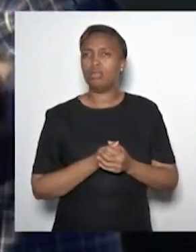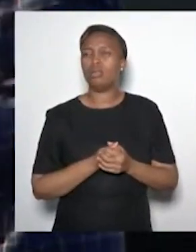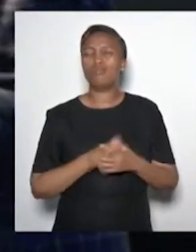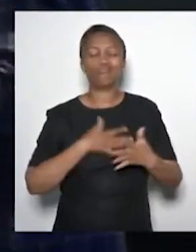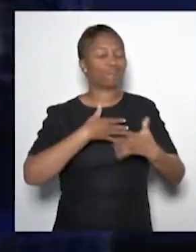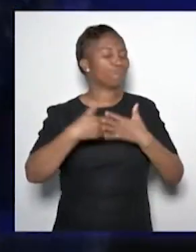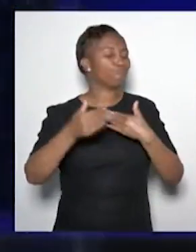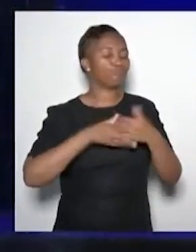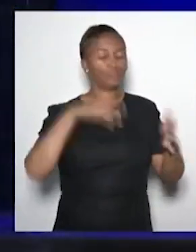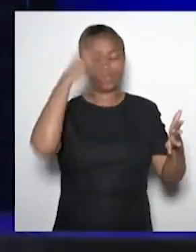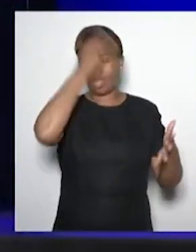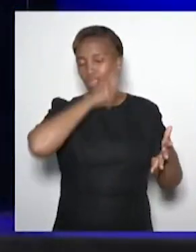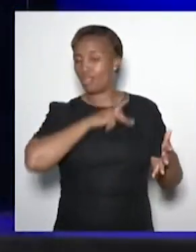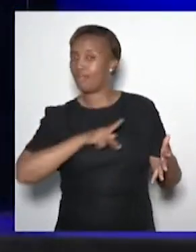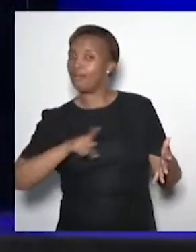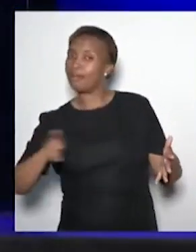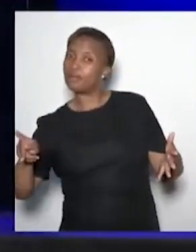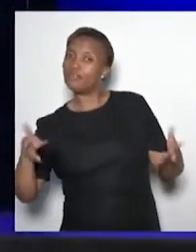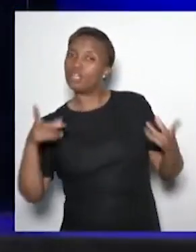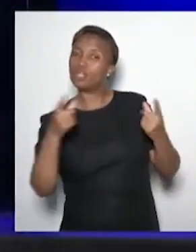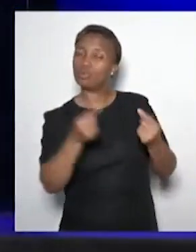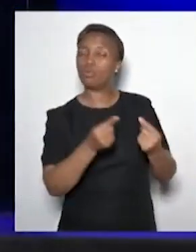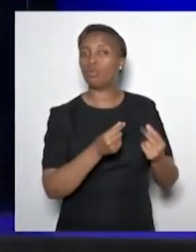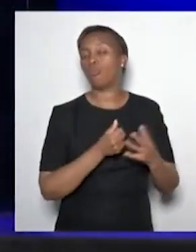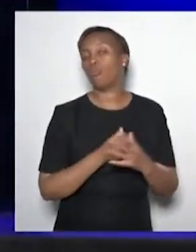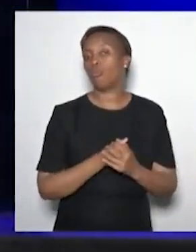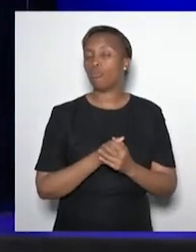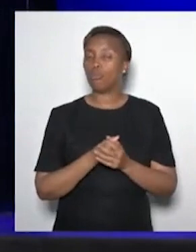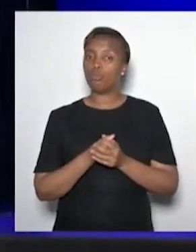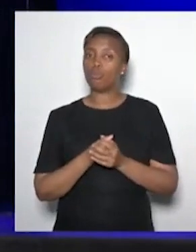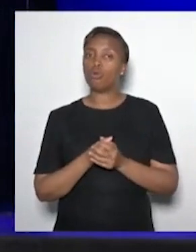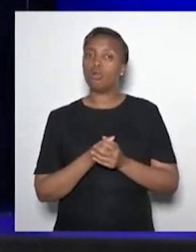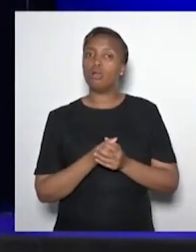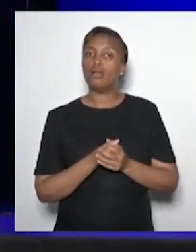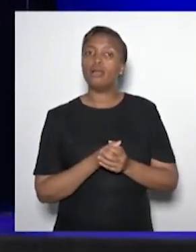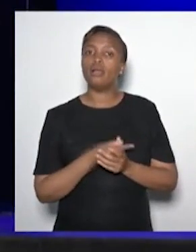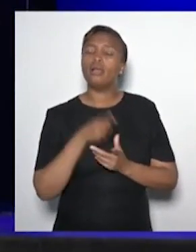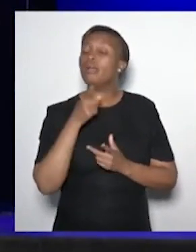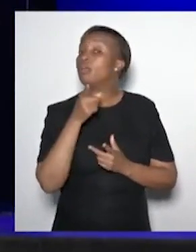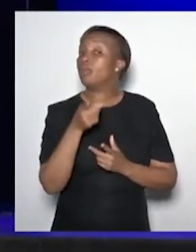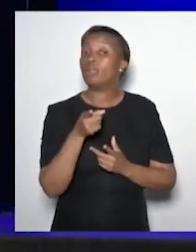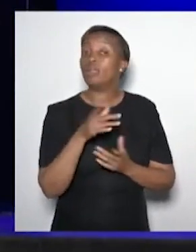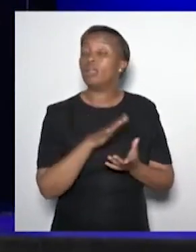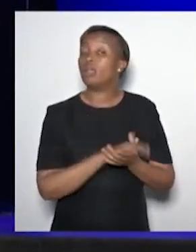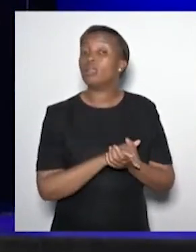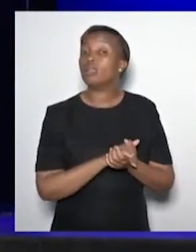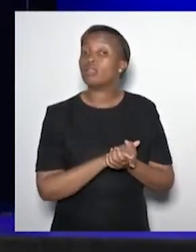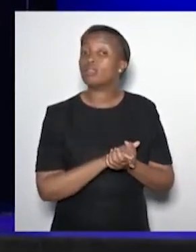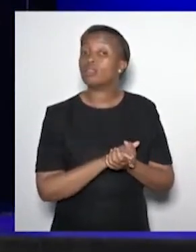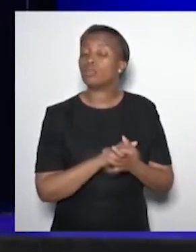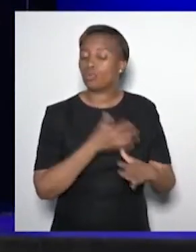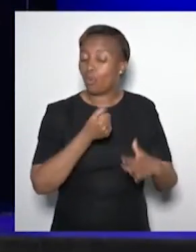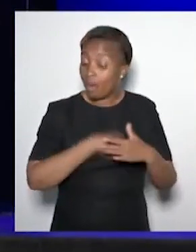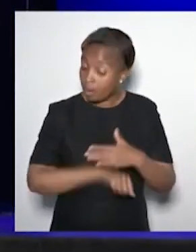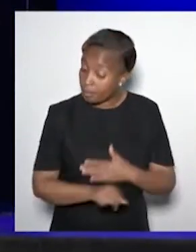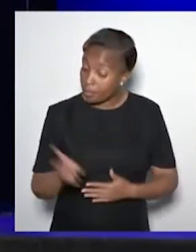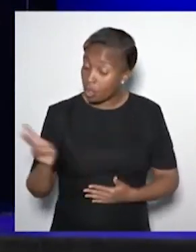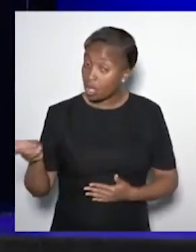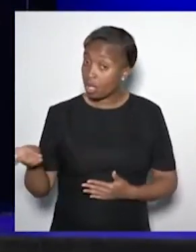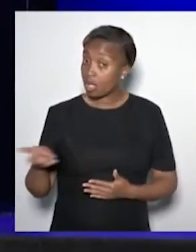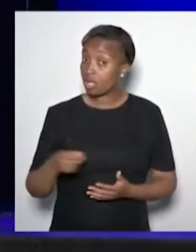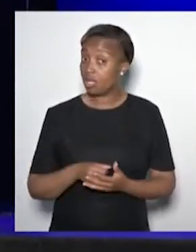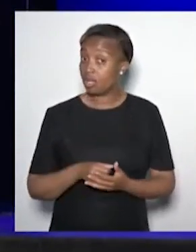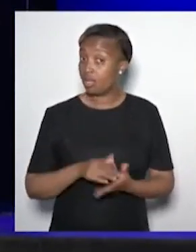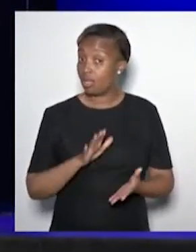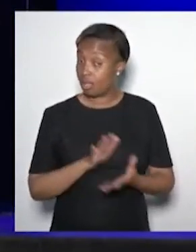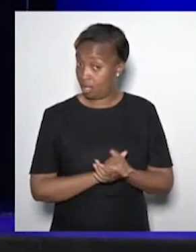whatever profession you are in, and you happen to be born again, and